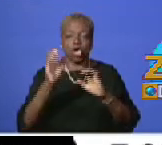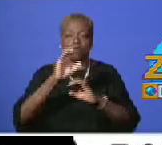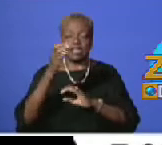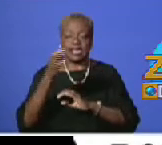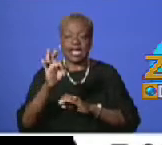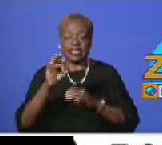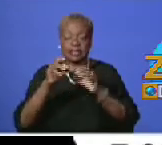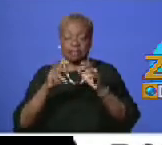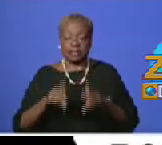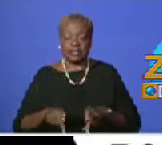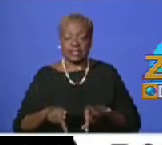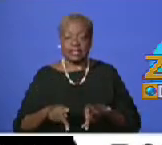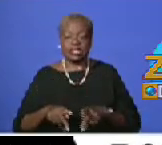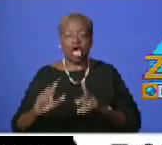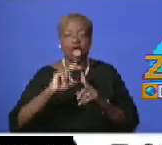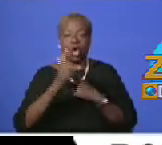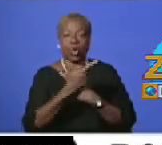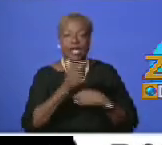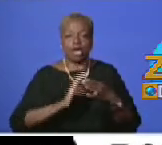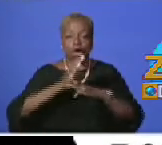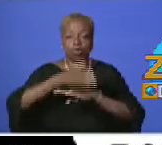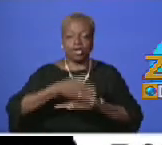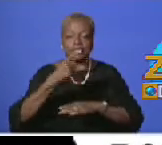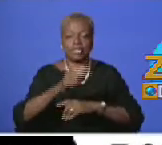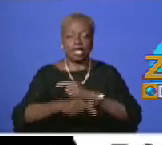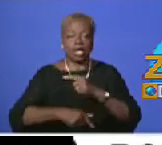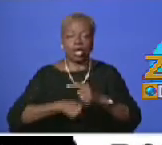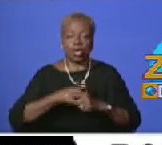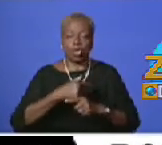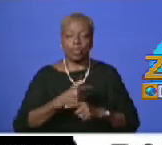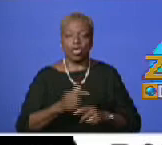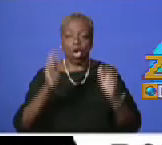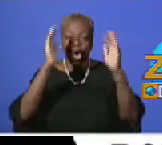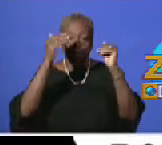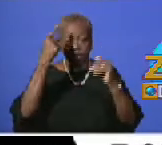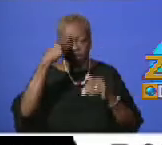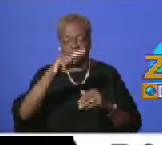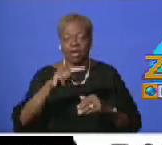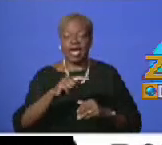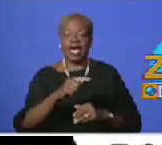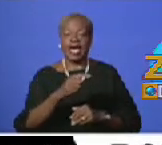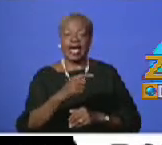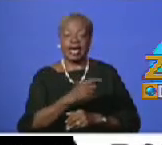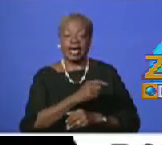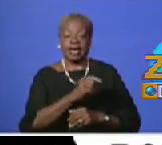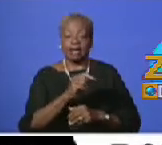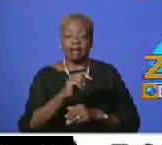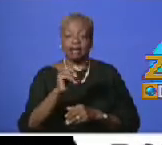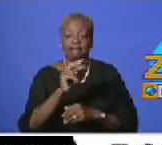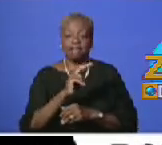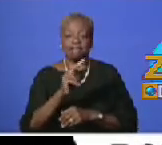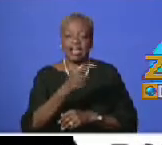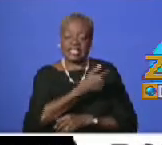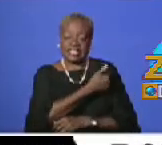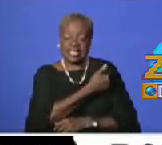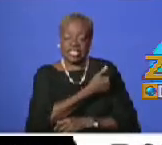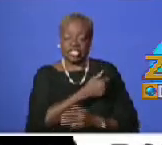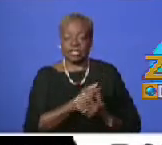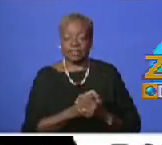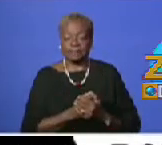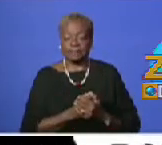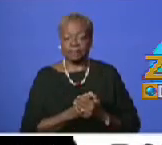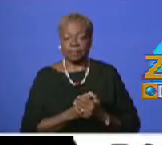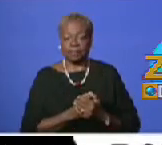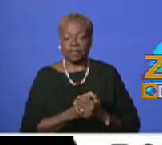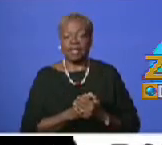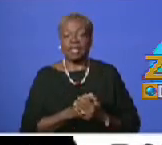in the Bahamas and across the globe are hoping for a vaccine for COVID-19. Here's where things stand with trials. There are